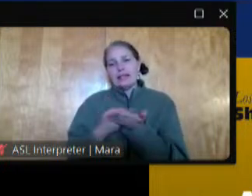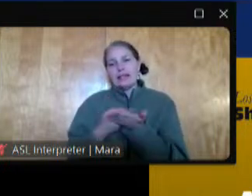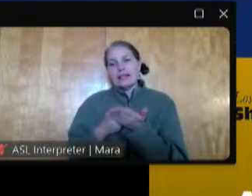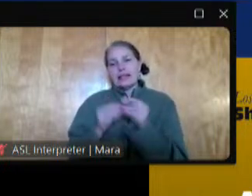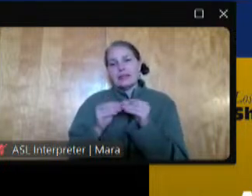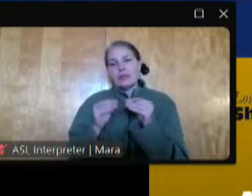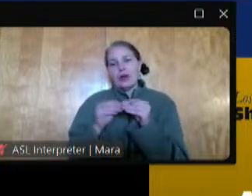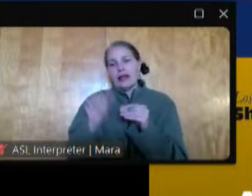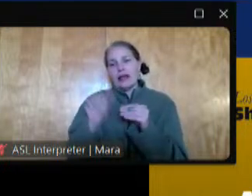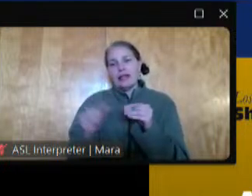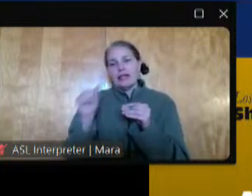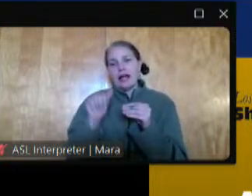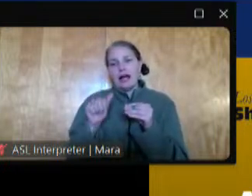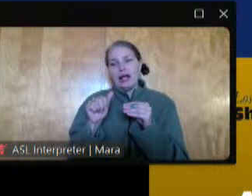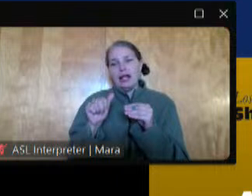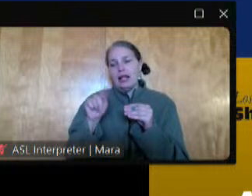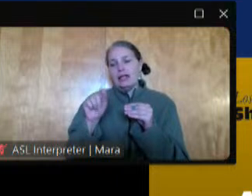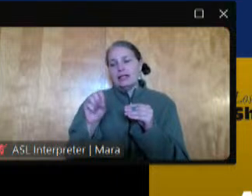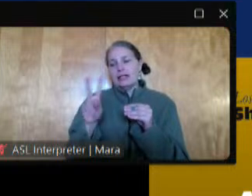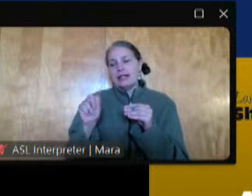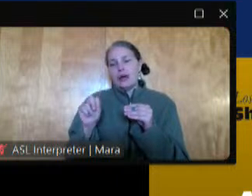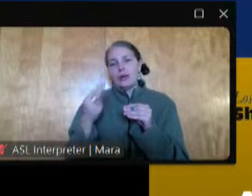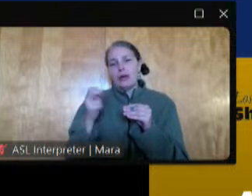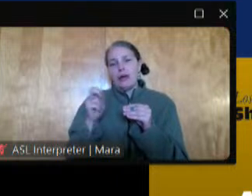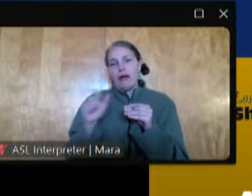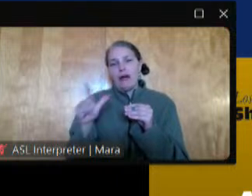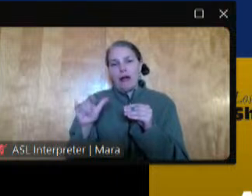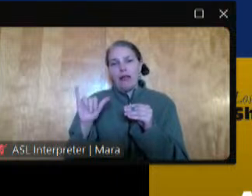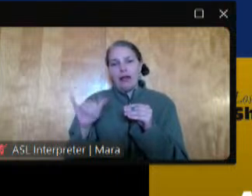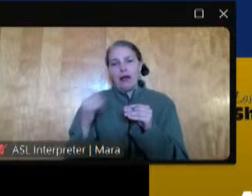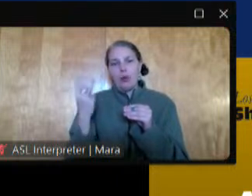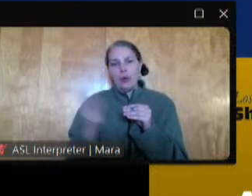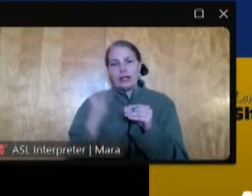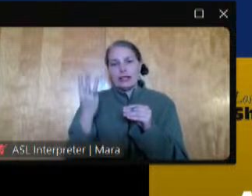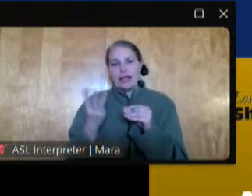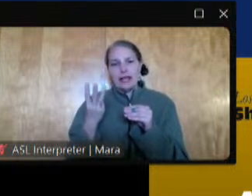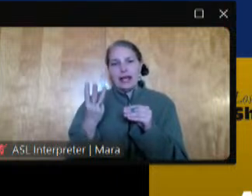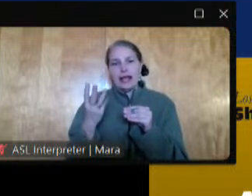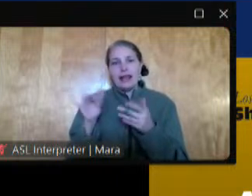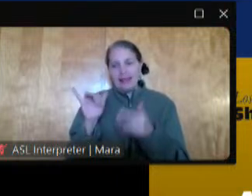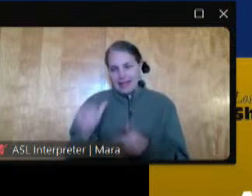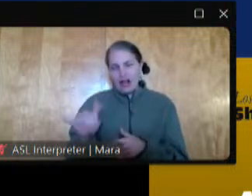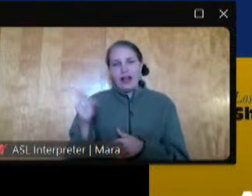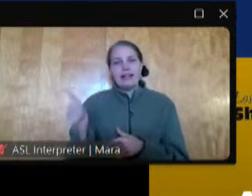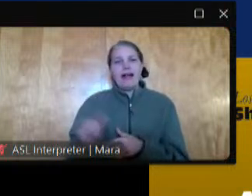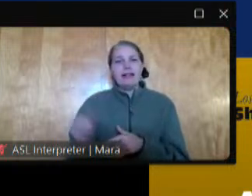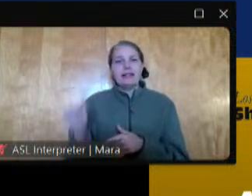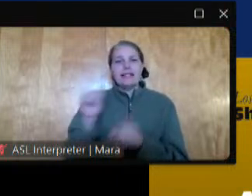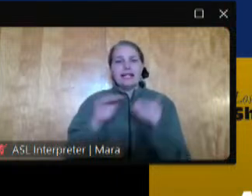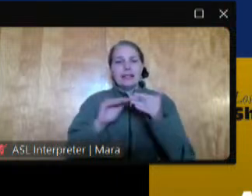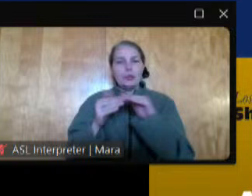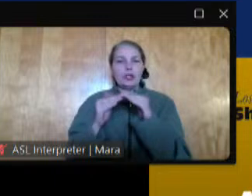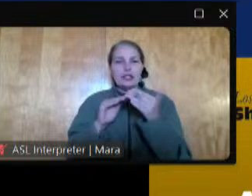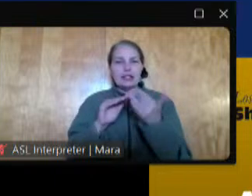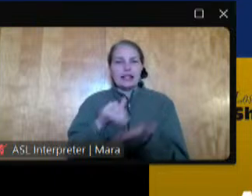town hall we're having on Wednesday at the Altadena Community Center. And that's about it, unless there's any